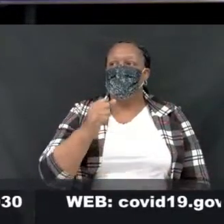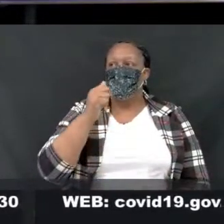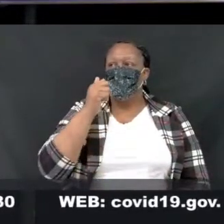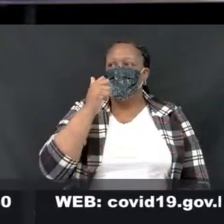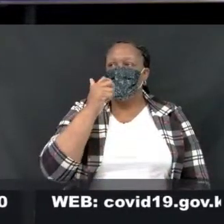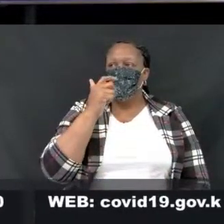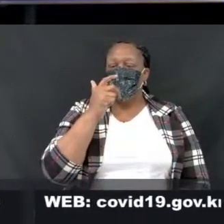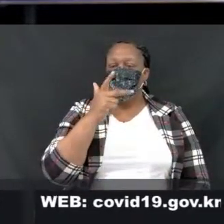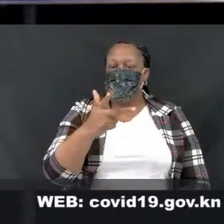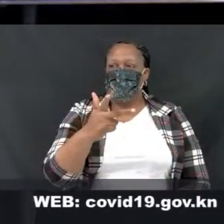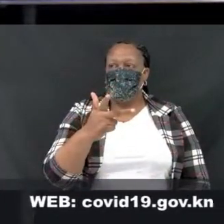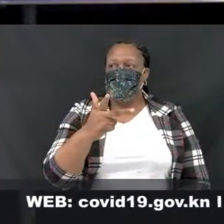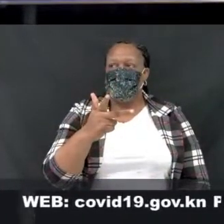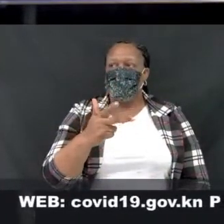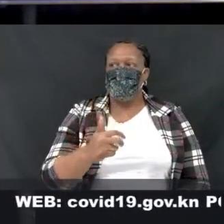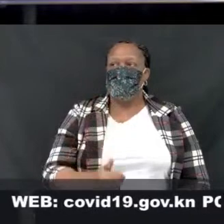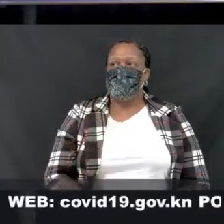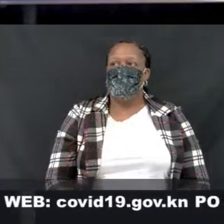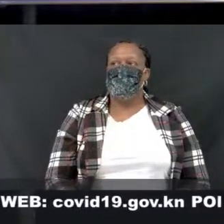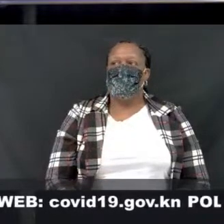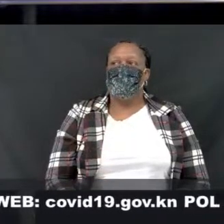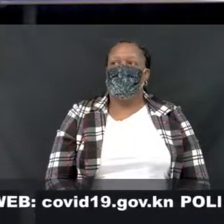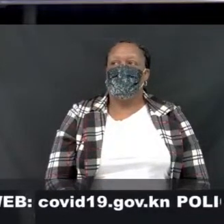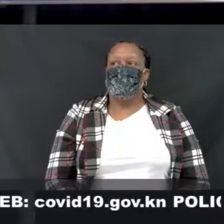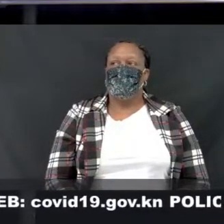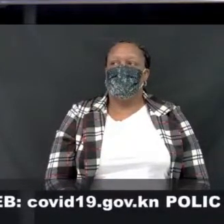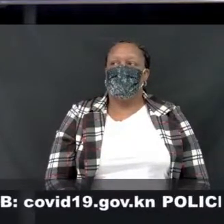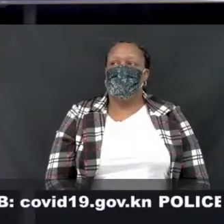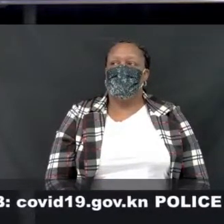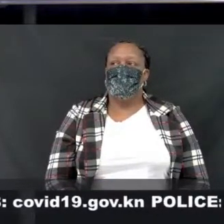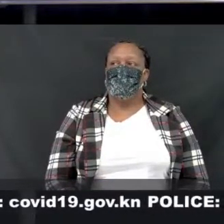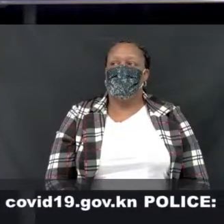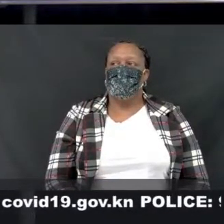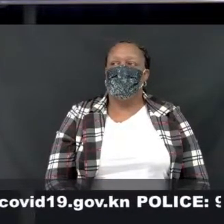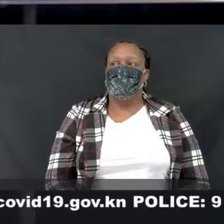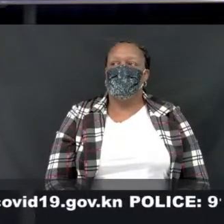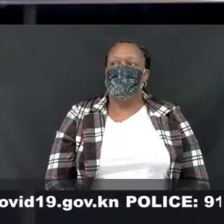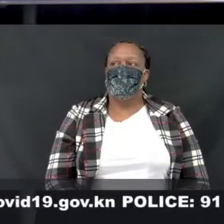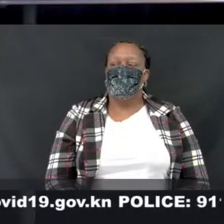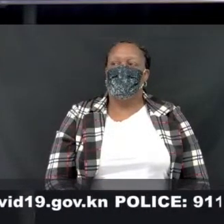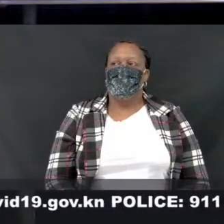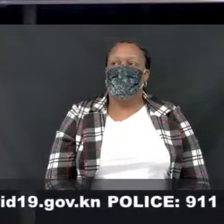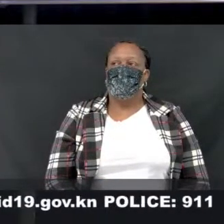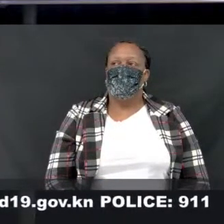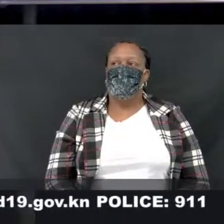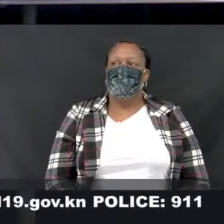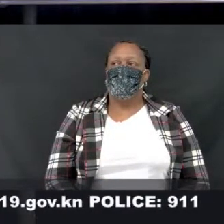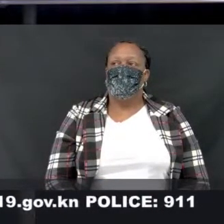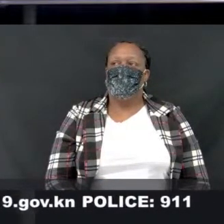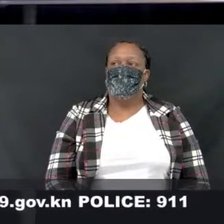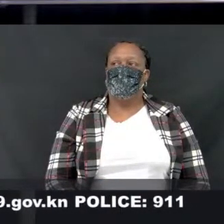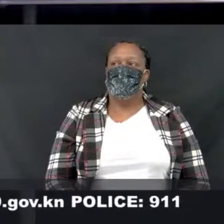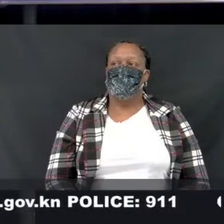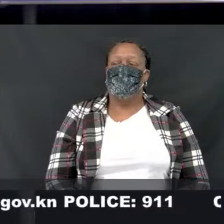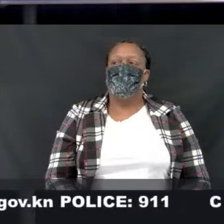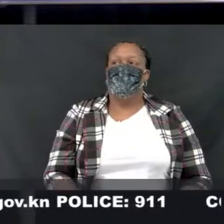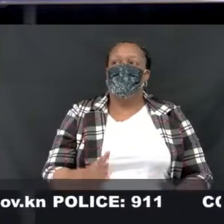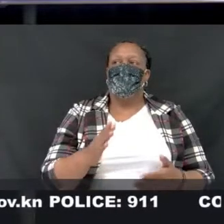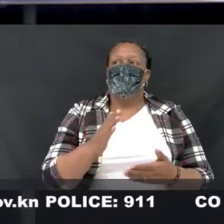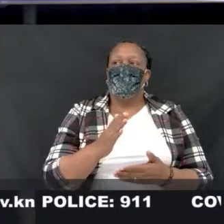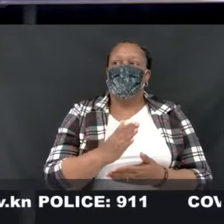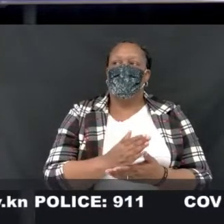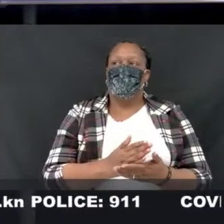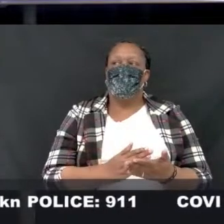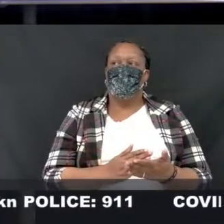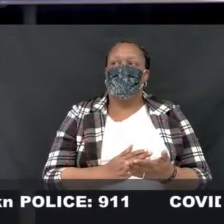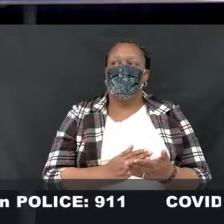is with 2 shots. And so the immunocompromised person at the end of completing their vaccination would have had